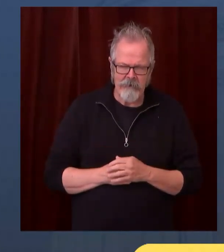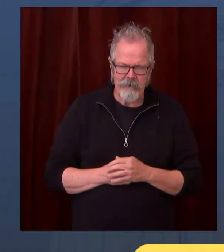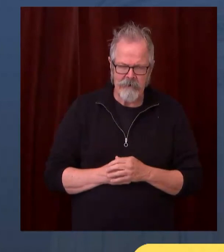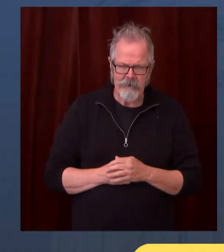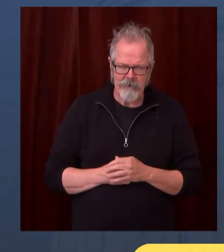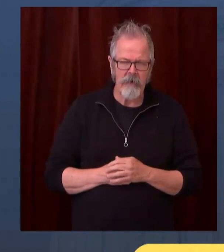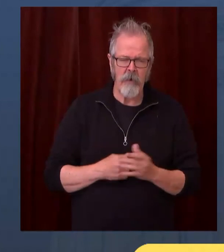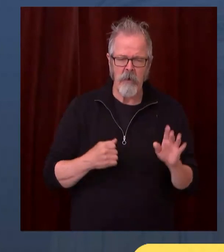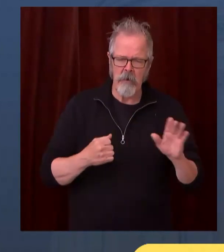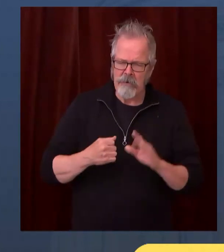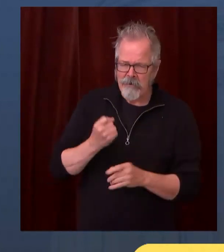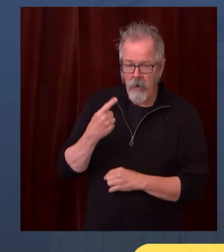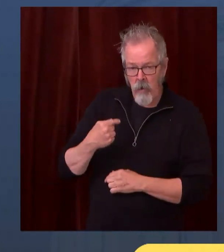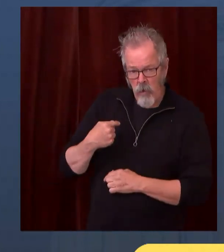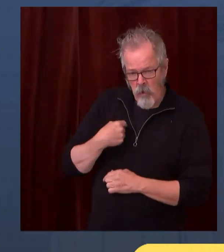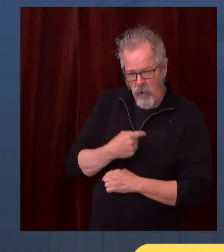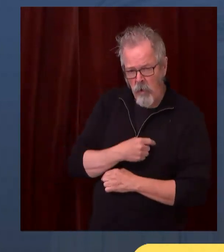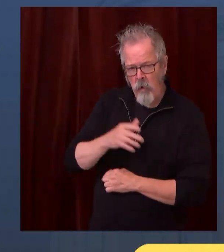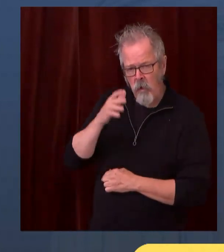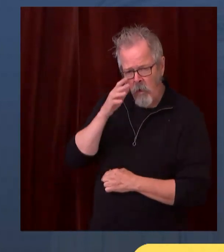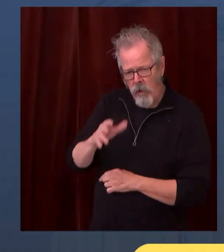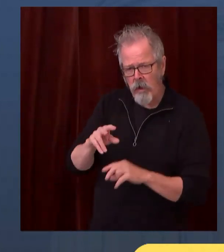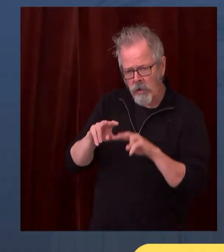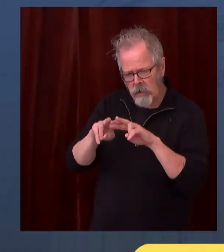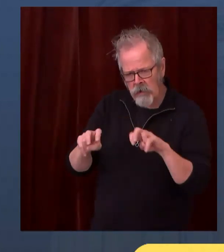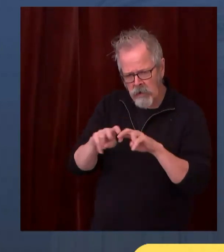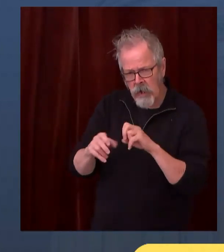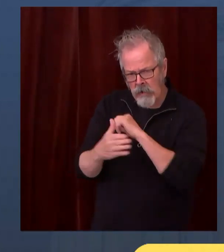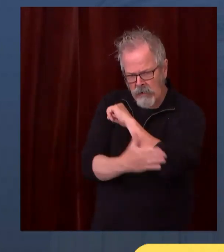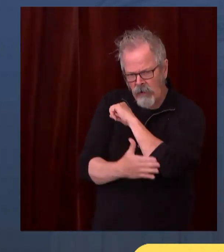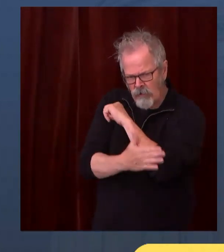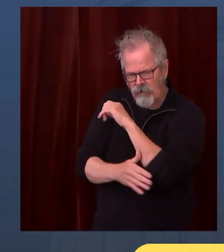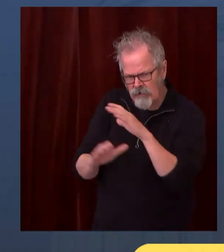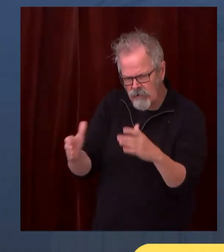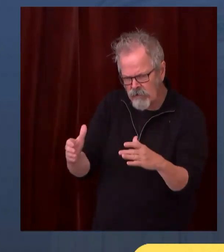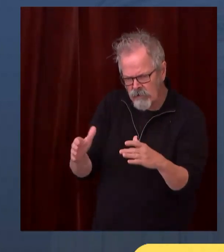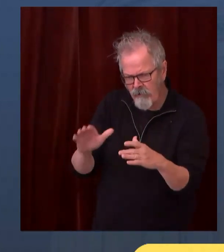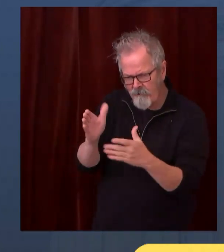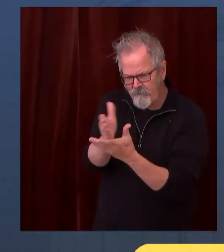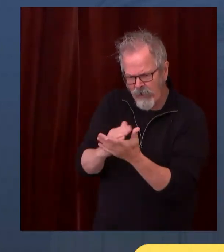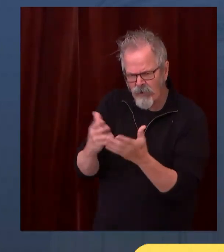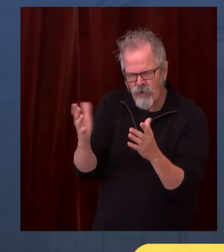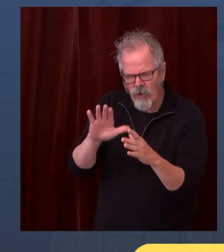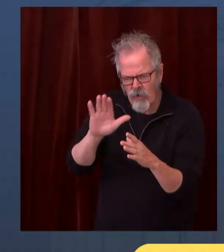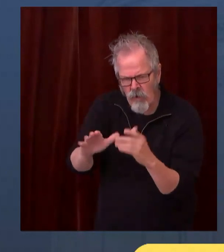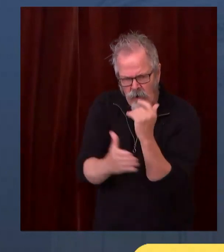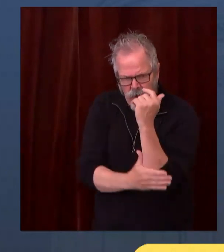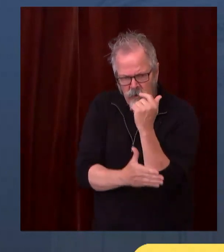their phase. Then from there, the next question that gets answered is